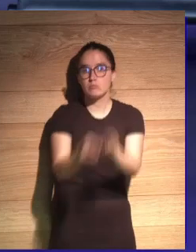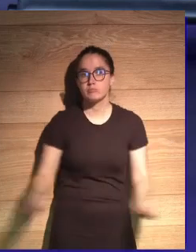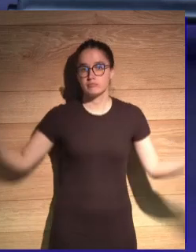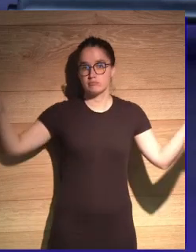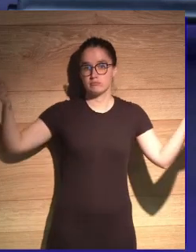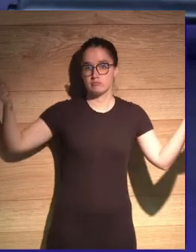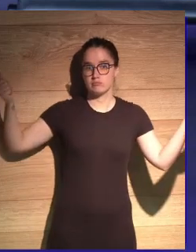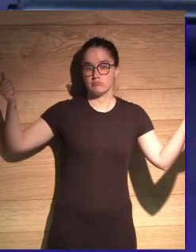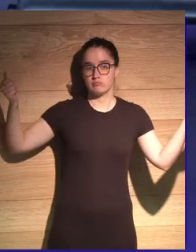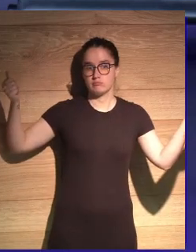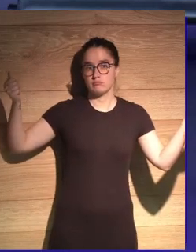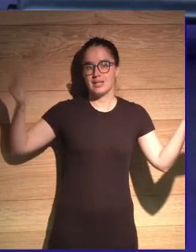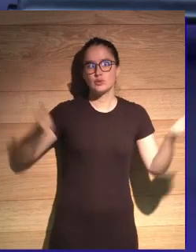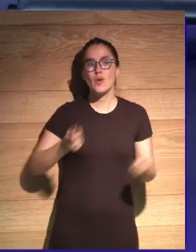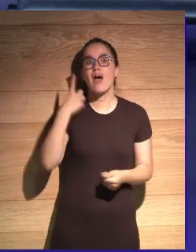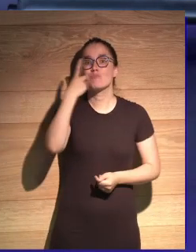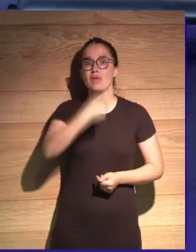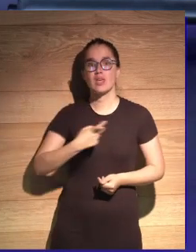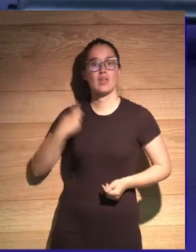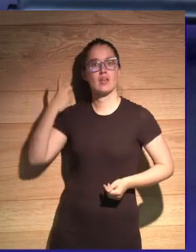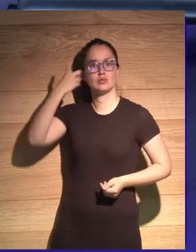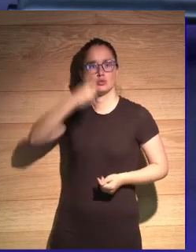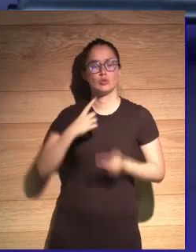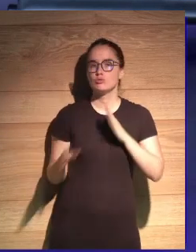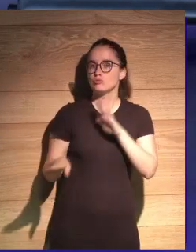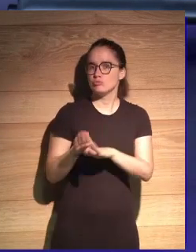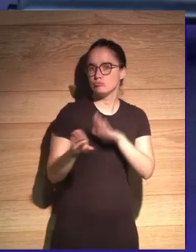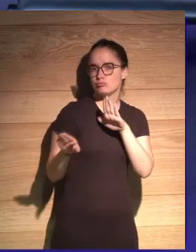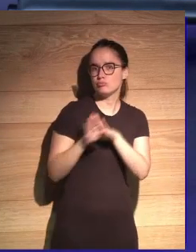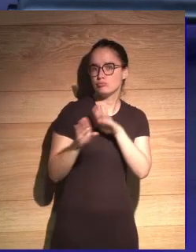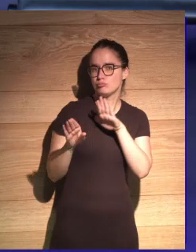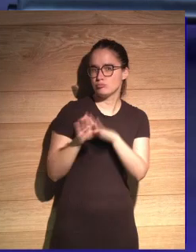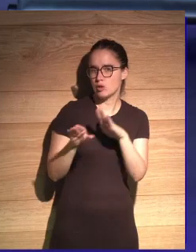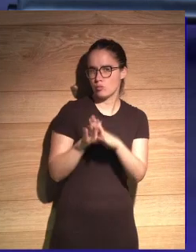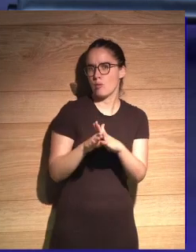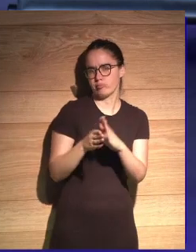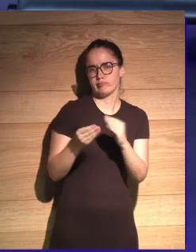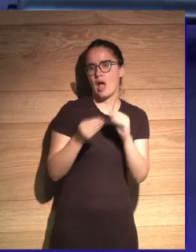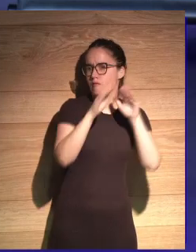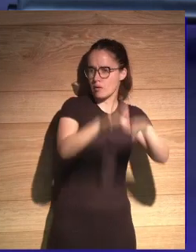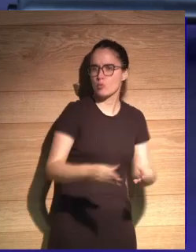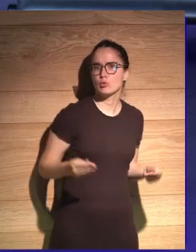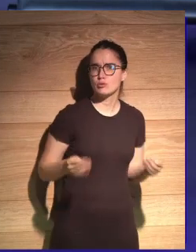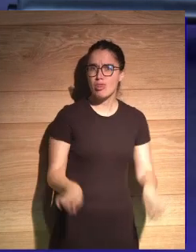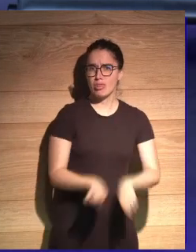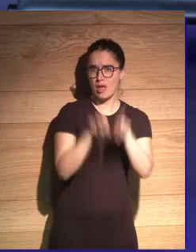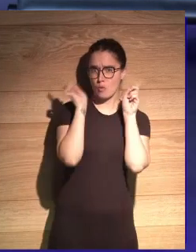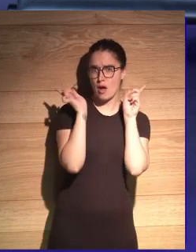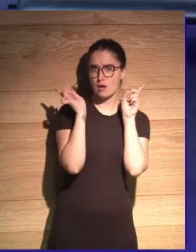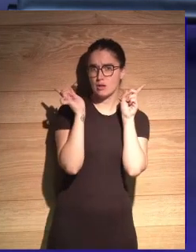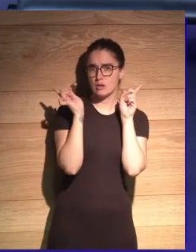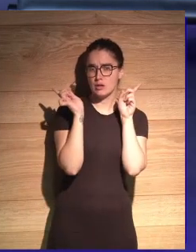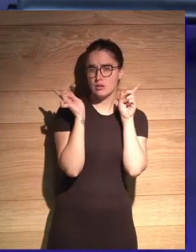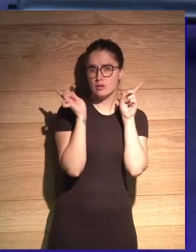to control people, and that was on the market for a very short time. This is an urban legend followed